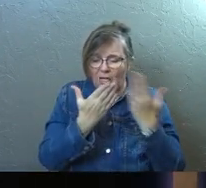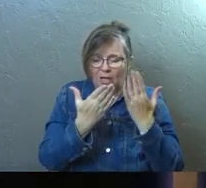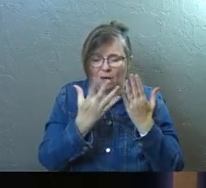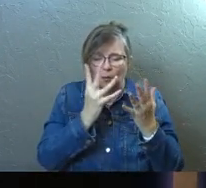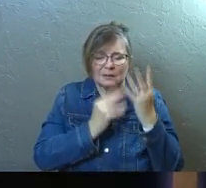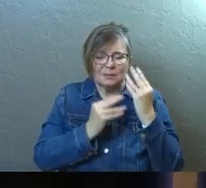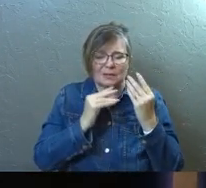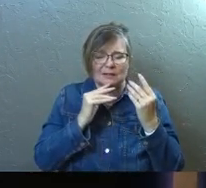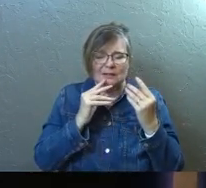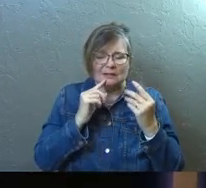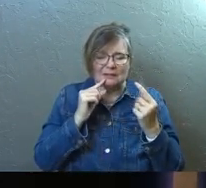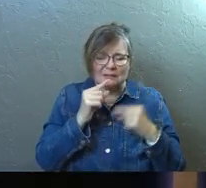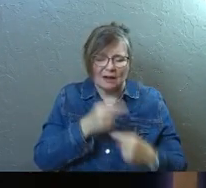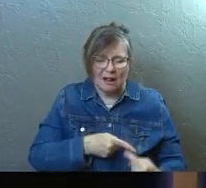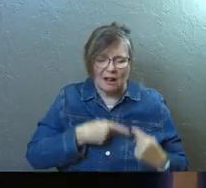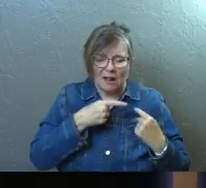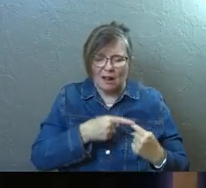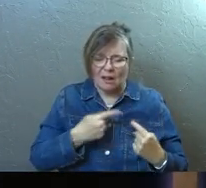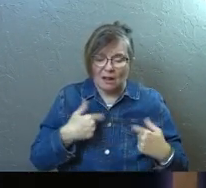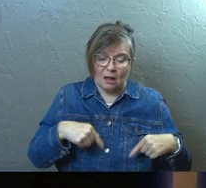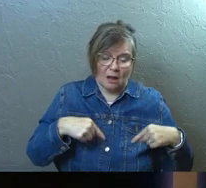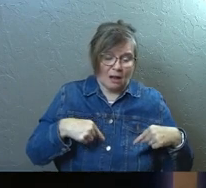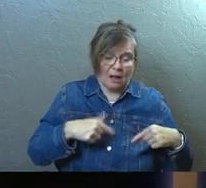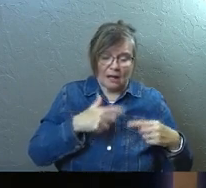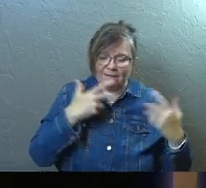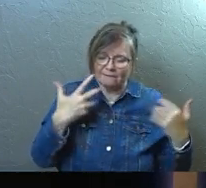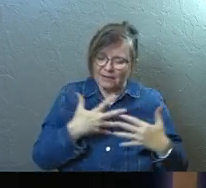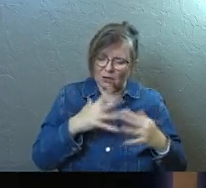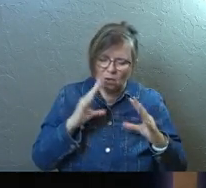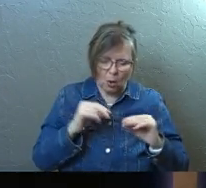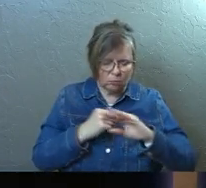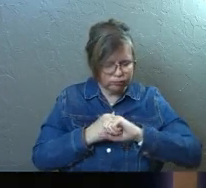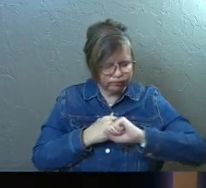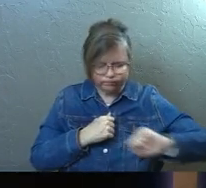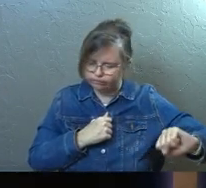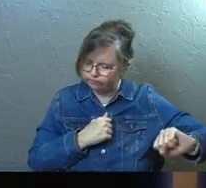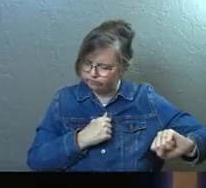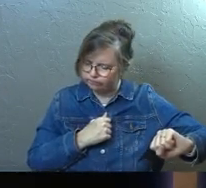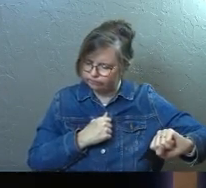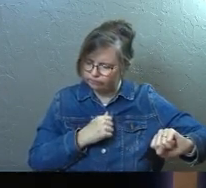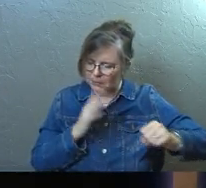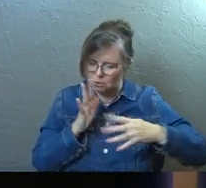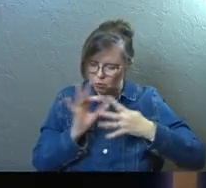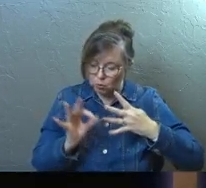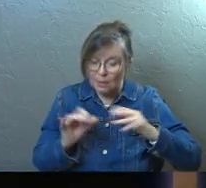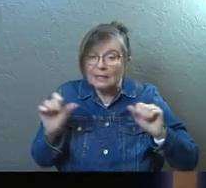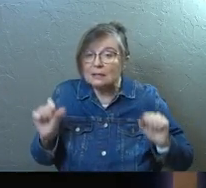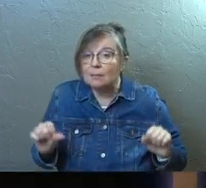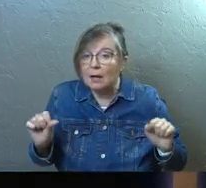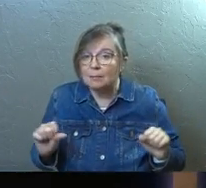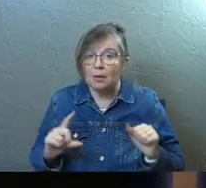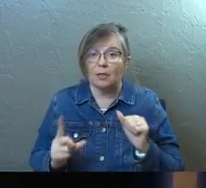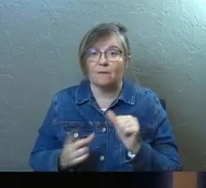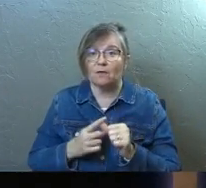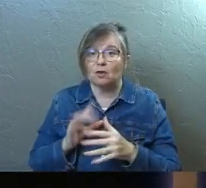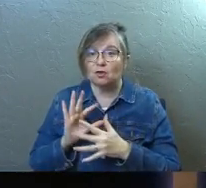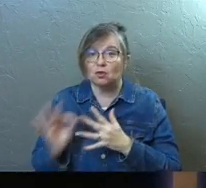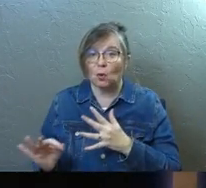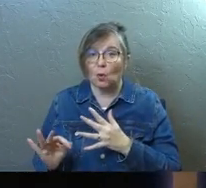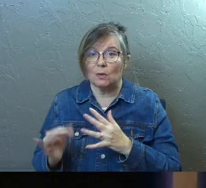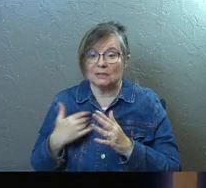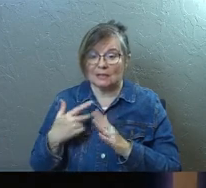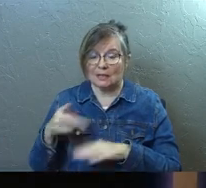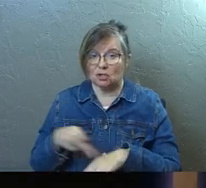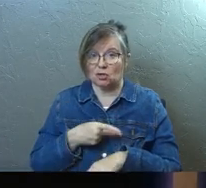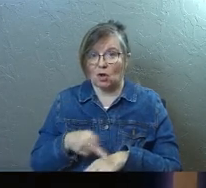dark valley and I want to be shaken in my boots. I will not fear. It's a choice. It's possibly the first choice in